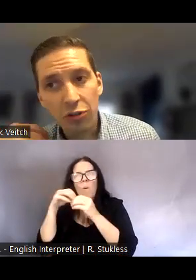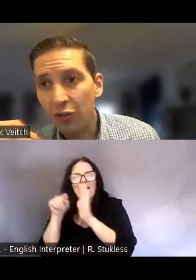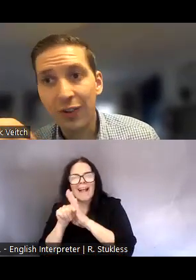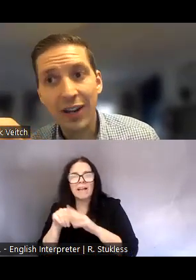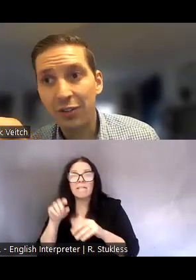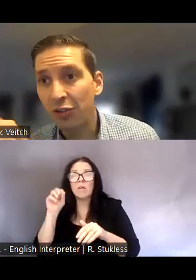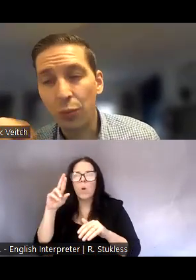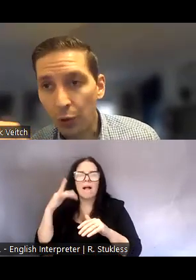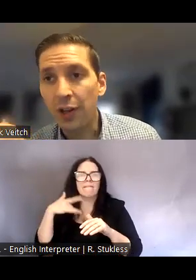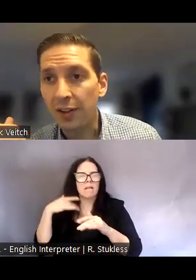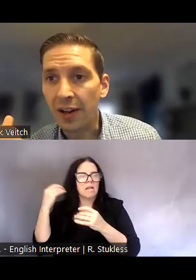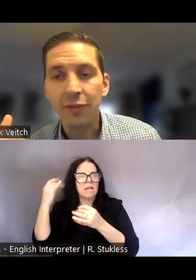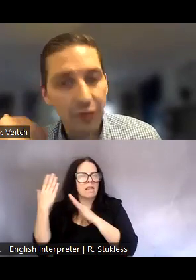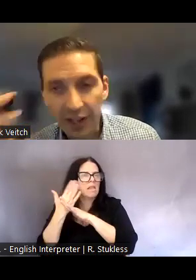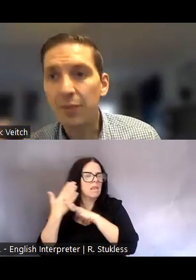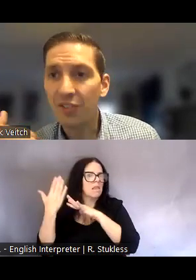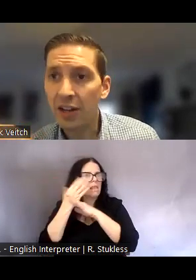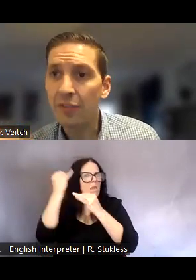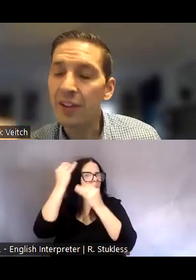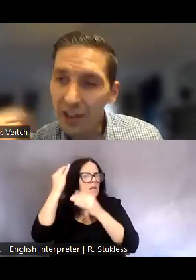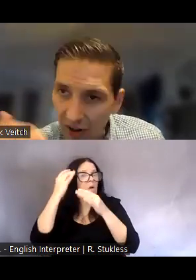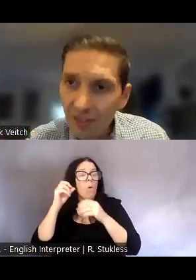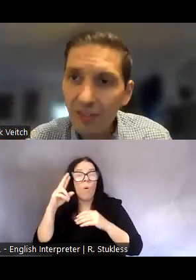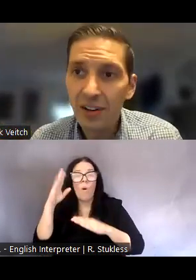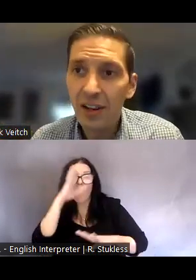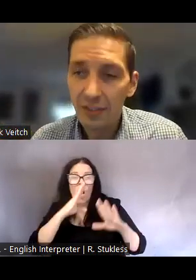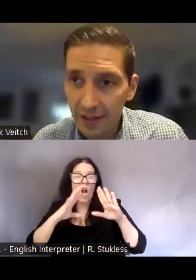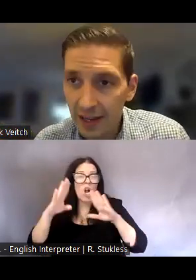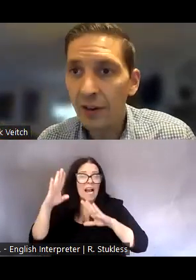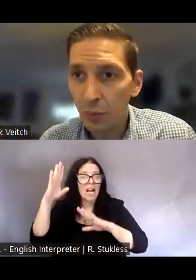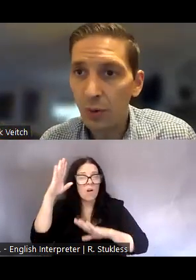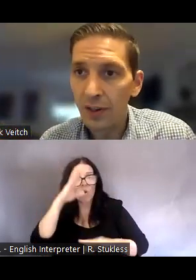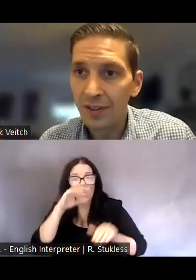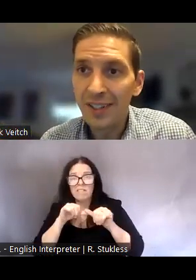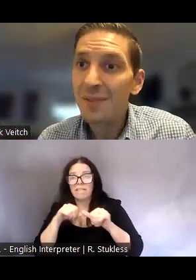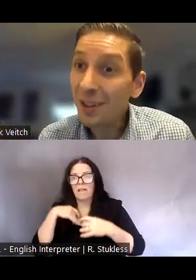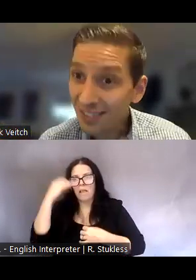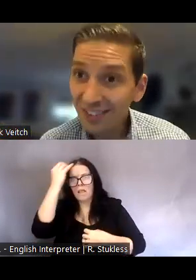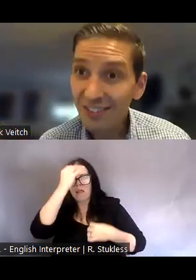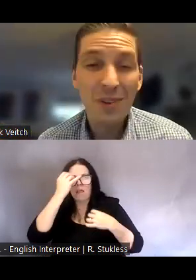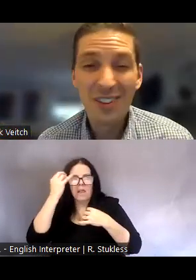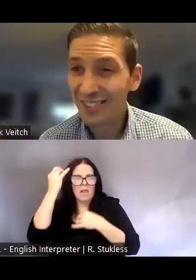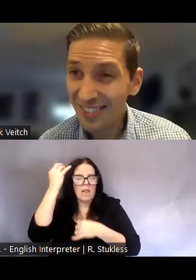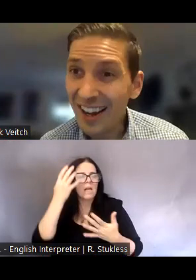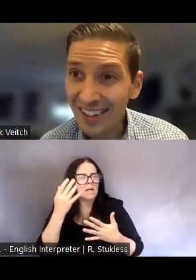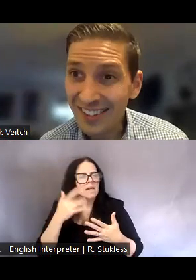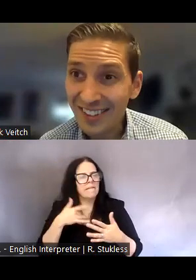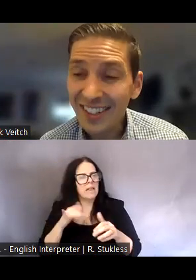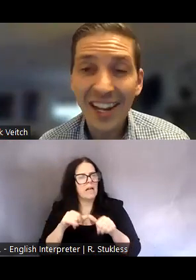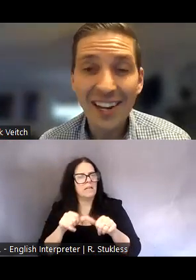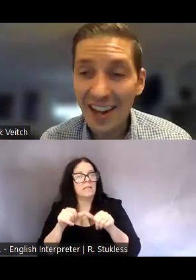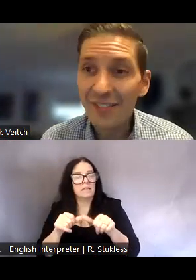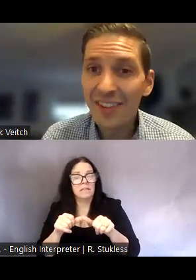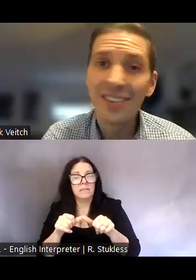thoughts, or just flat out just worrying a lot, finding myself in that constant state of worry. My system